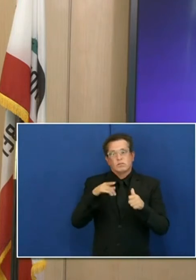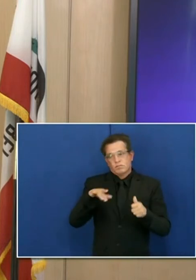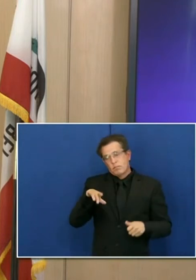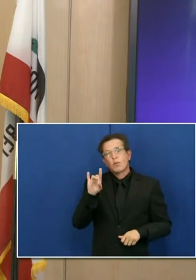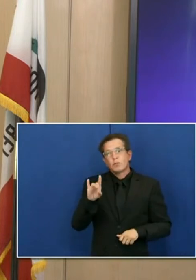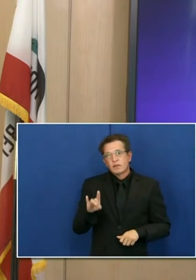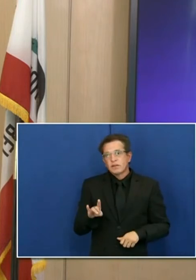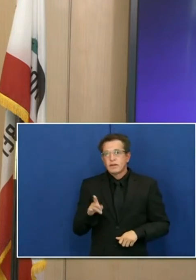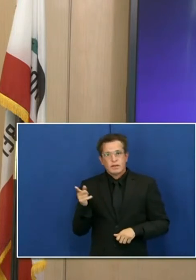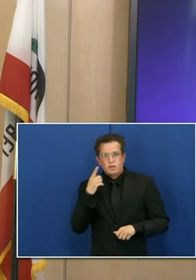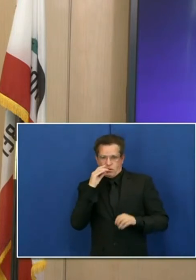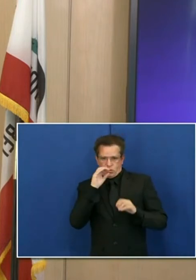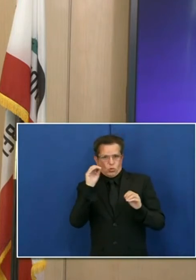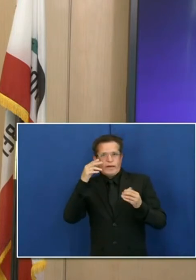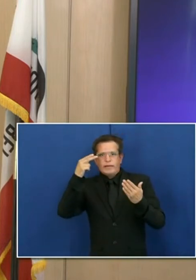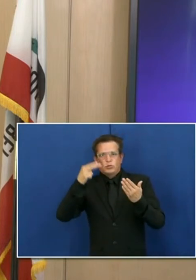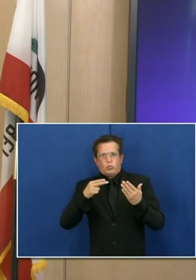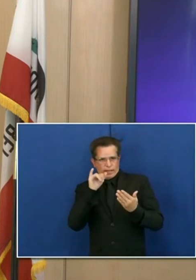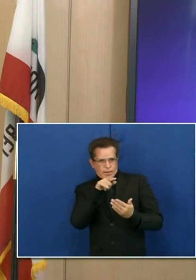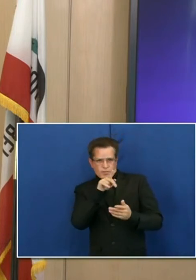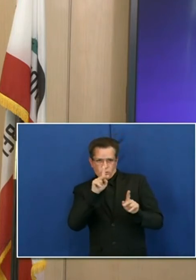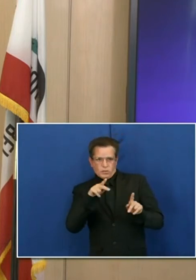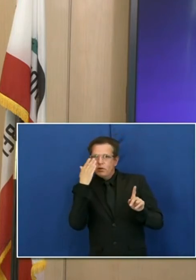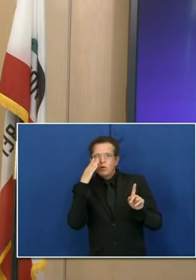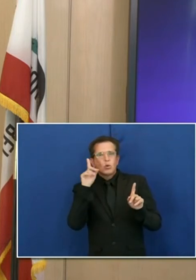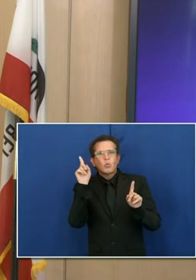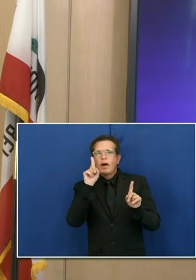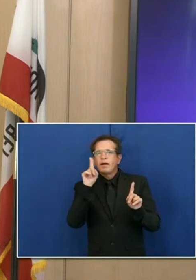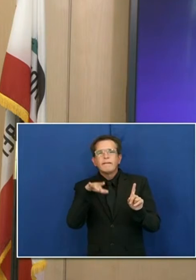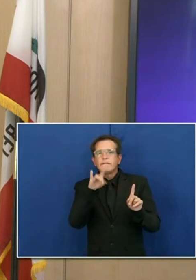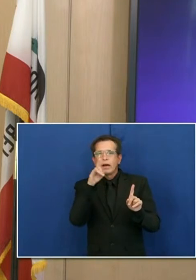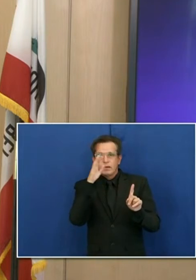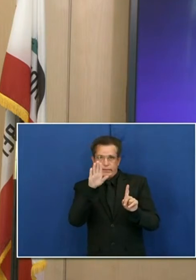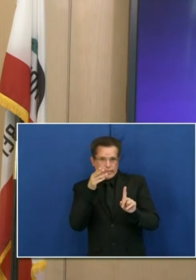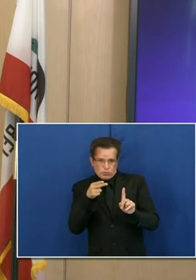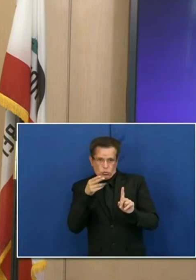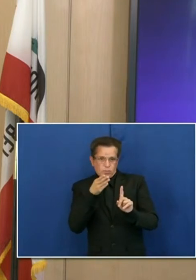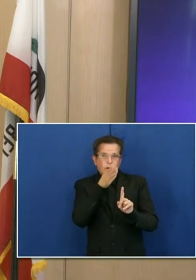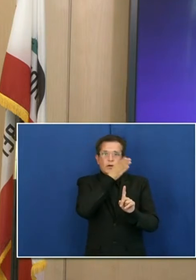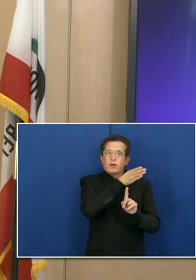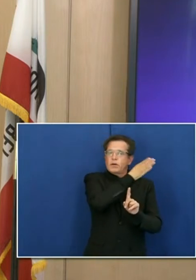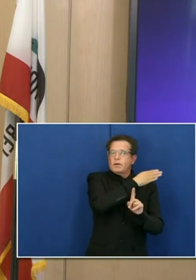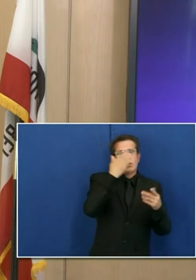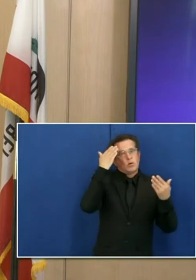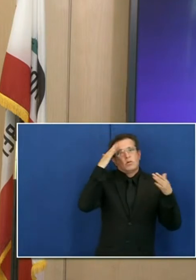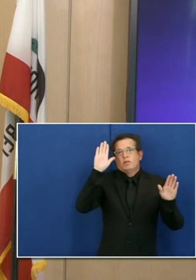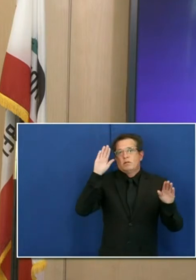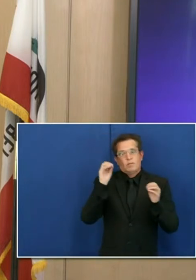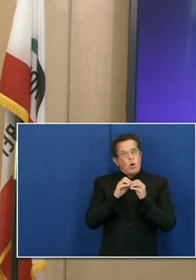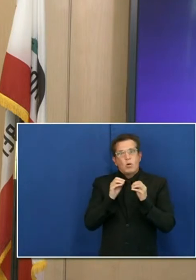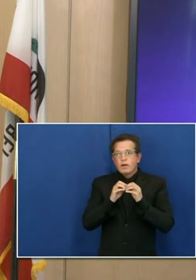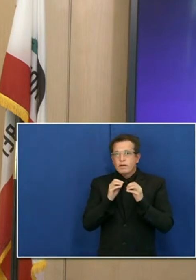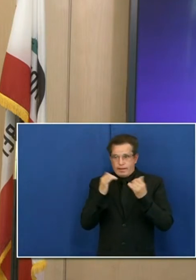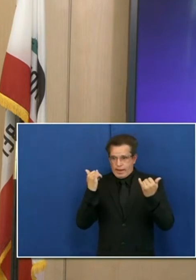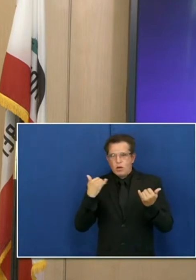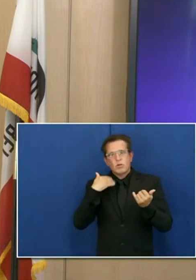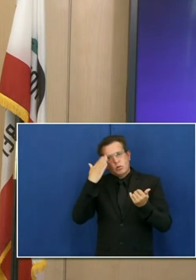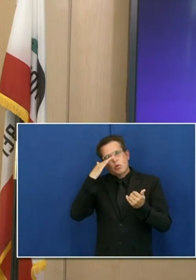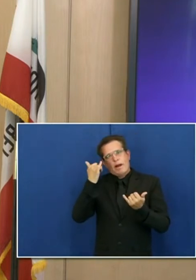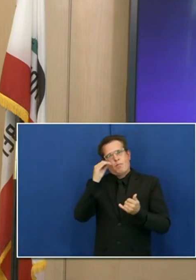had no history of travel, so we know there's more. We don't know how many. We know that its prevalence for now is relatively